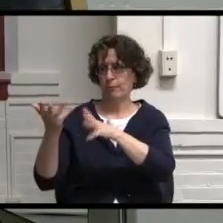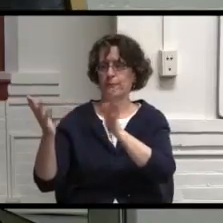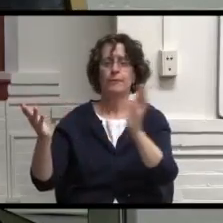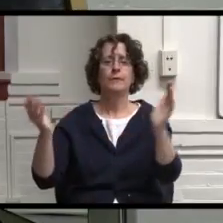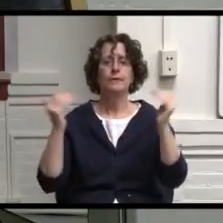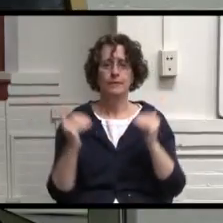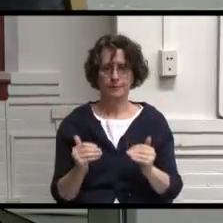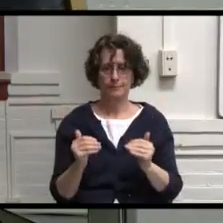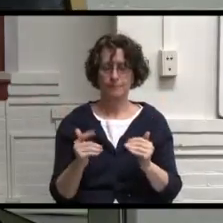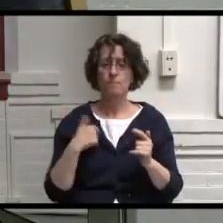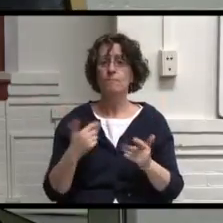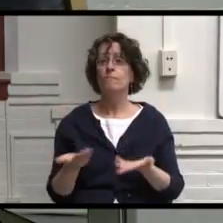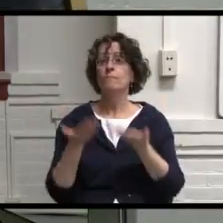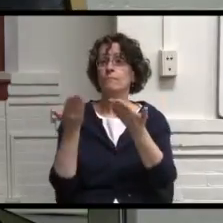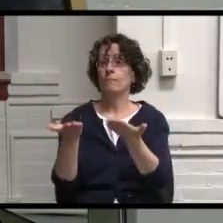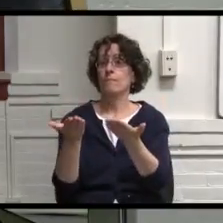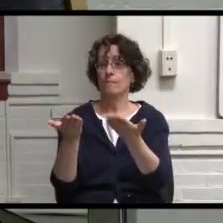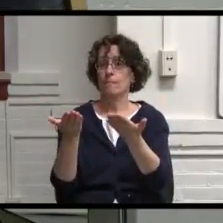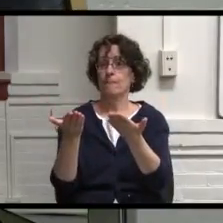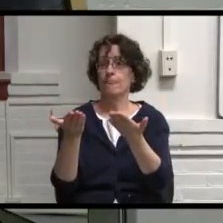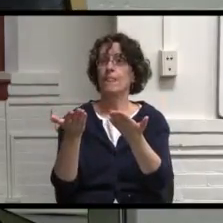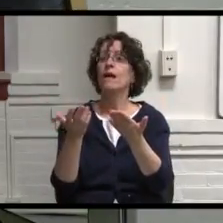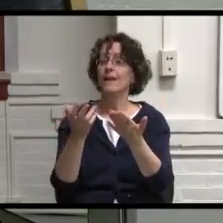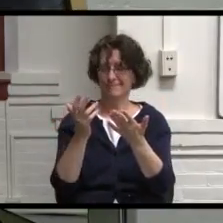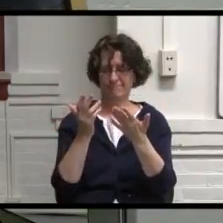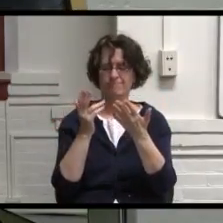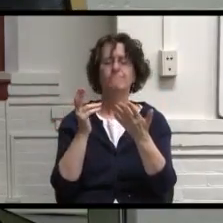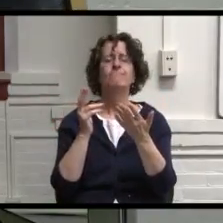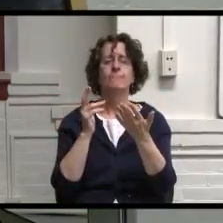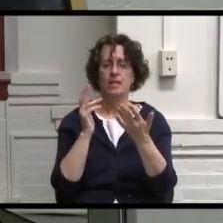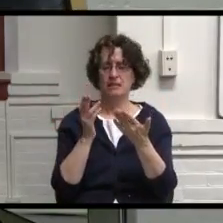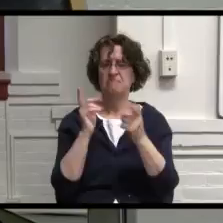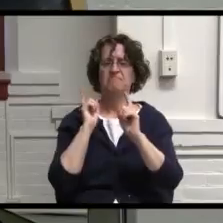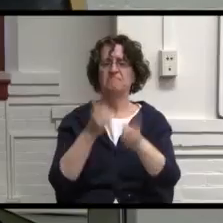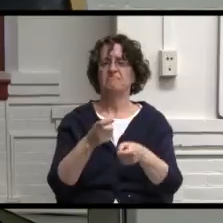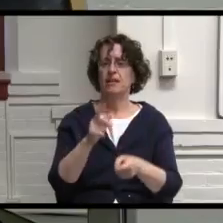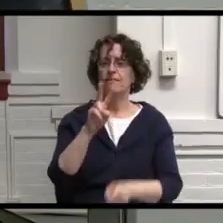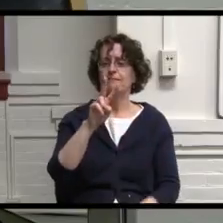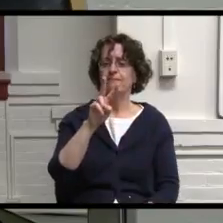like to recommend that the bid be awarded to Vermont Vinyl for